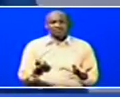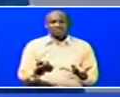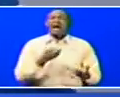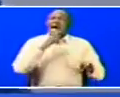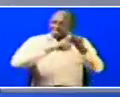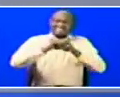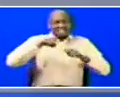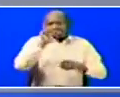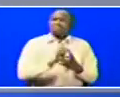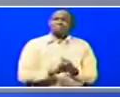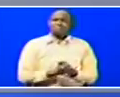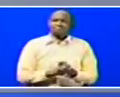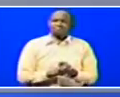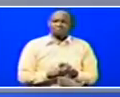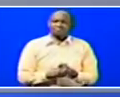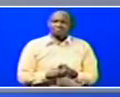Arrest him.